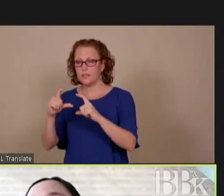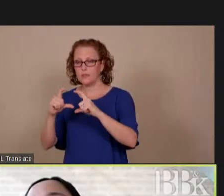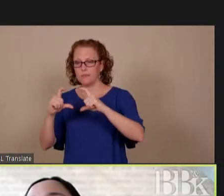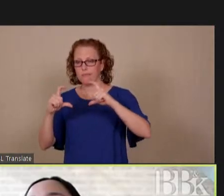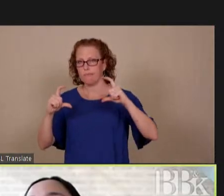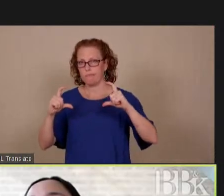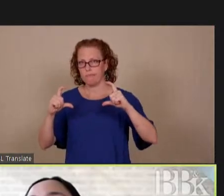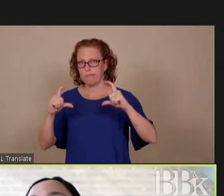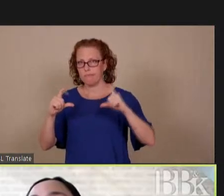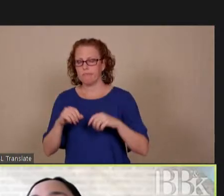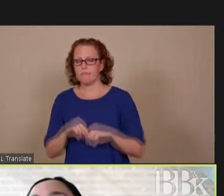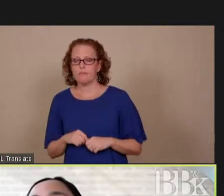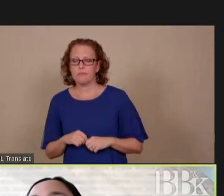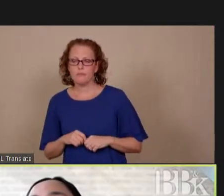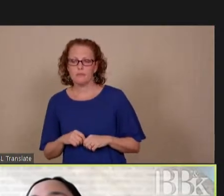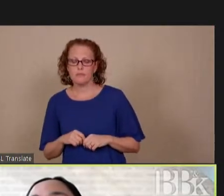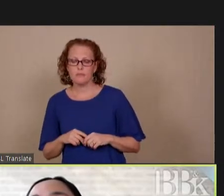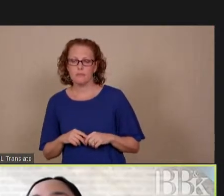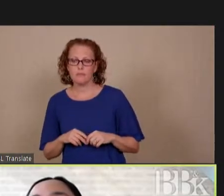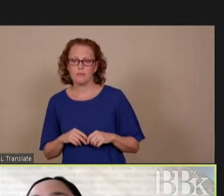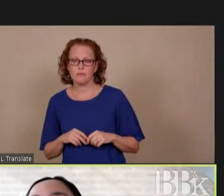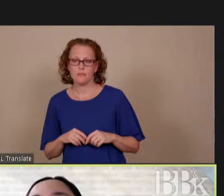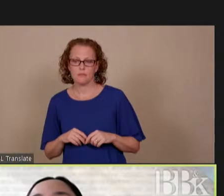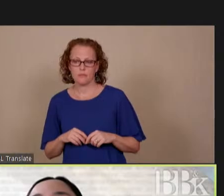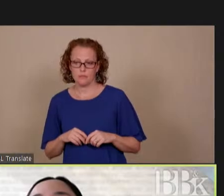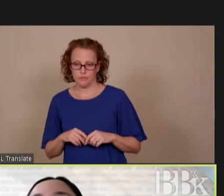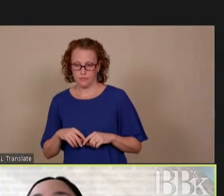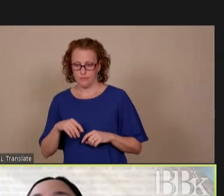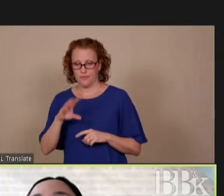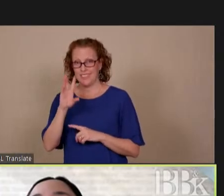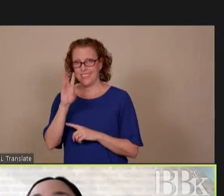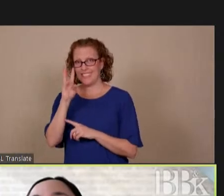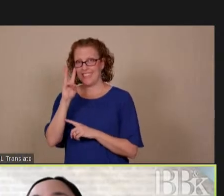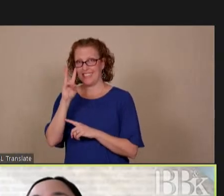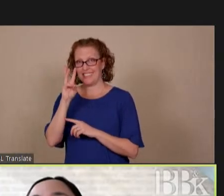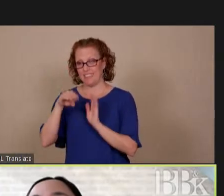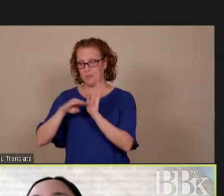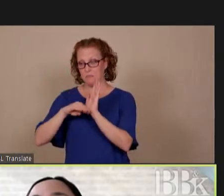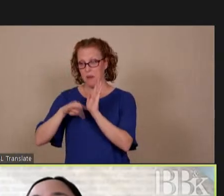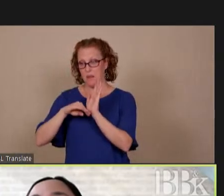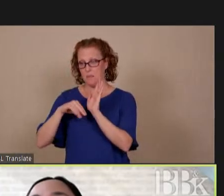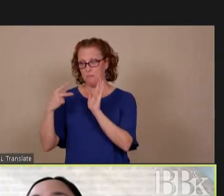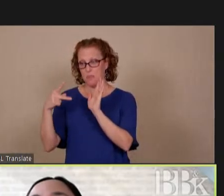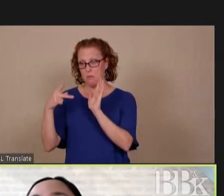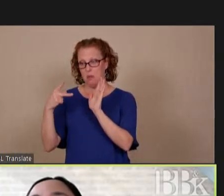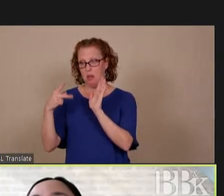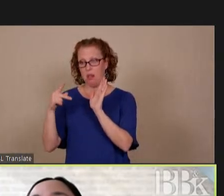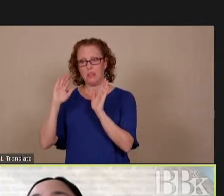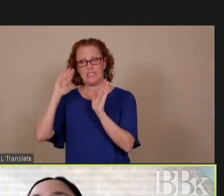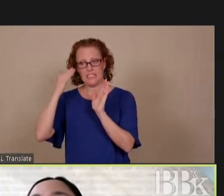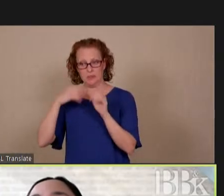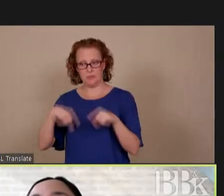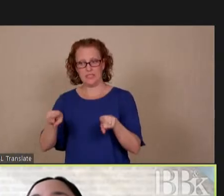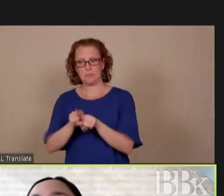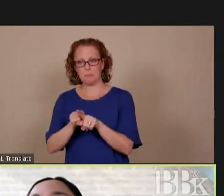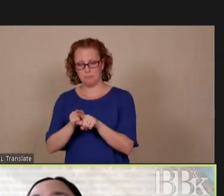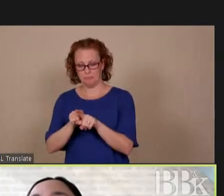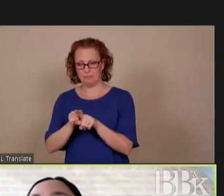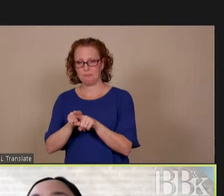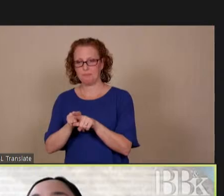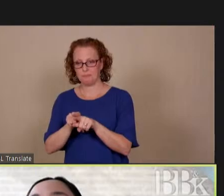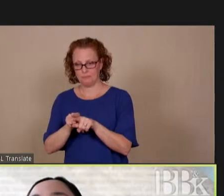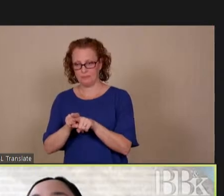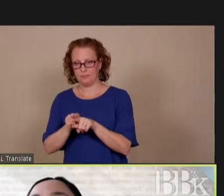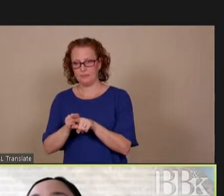west as well. And District 6, again, remains for the most part intact. There has been some